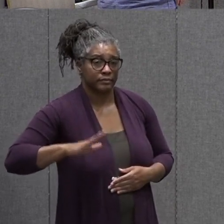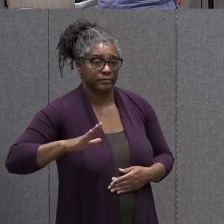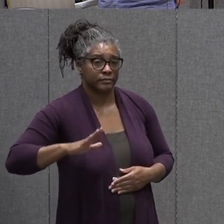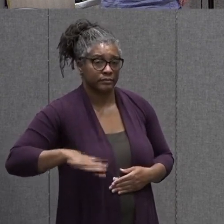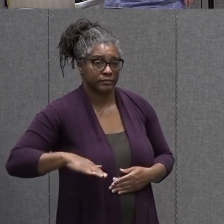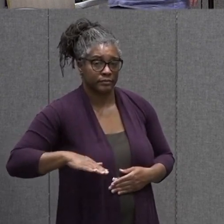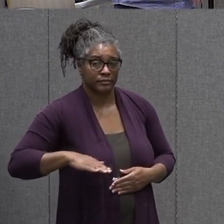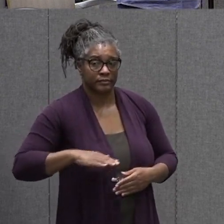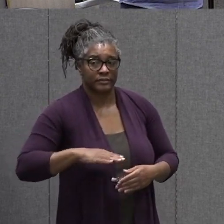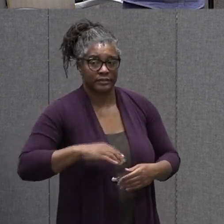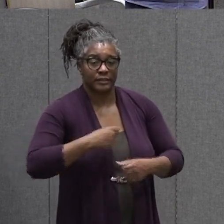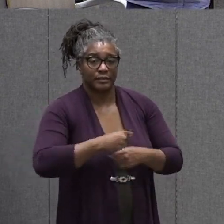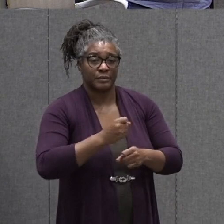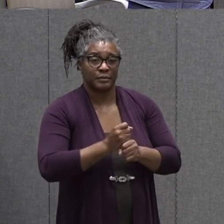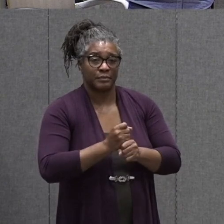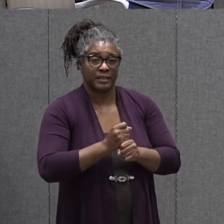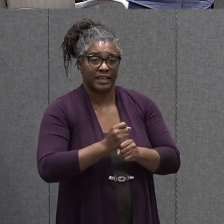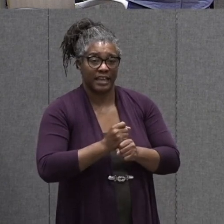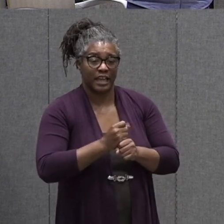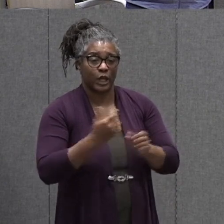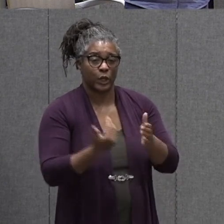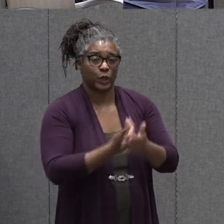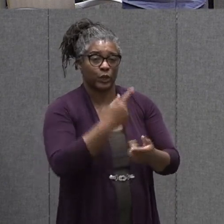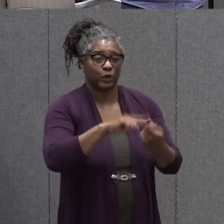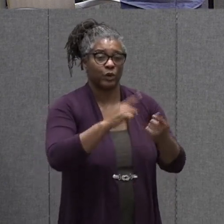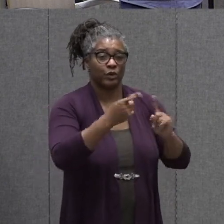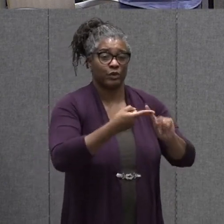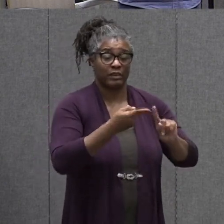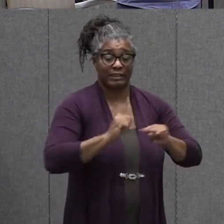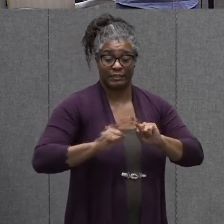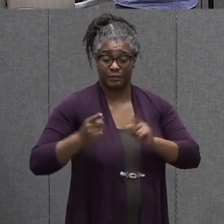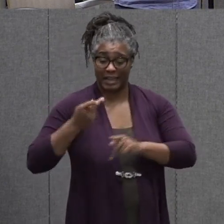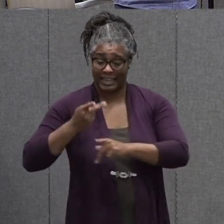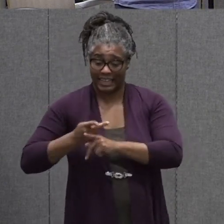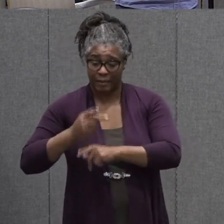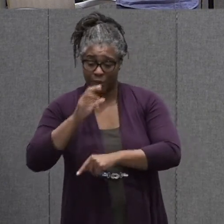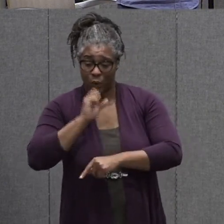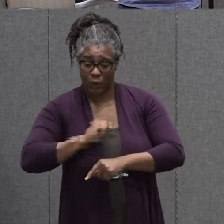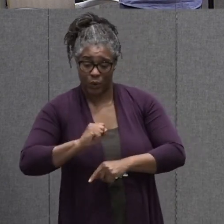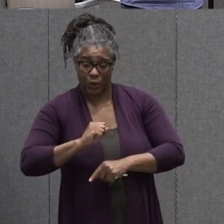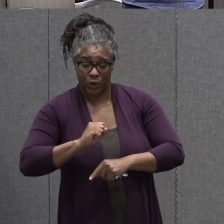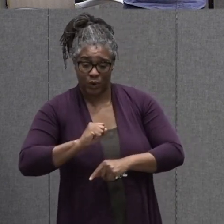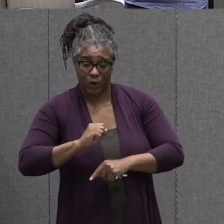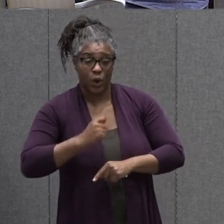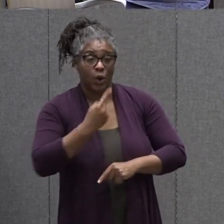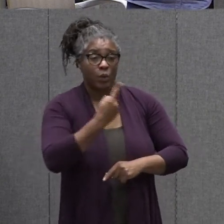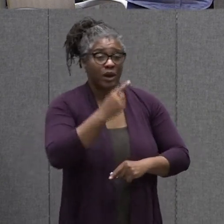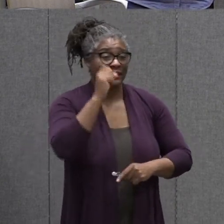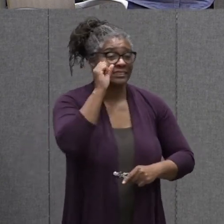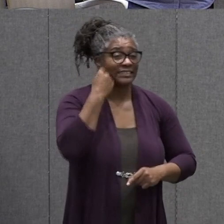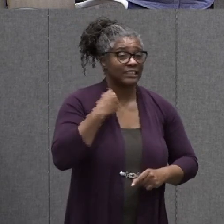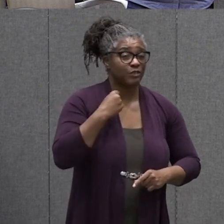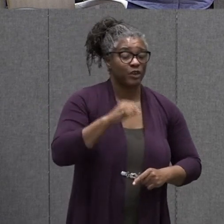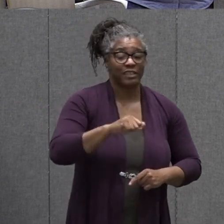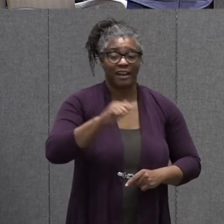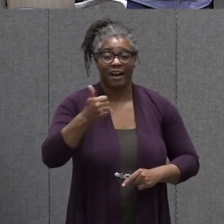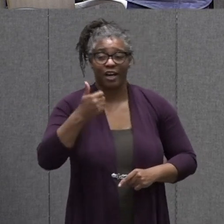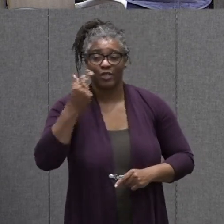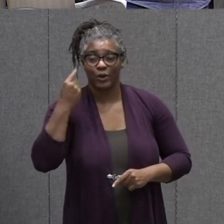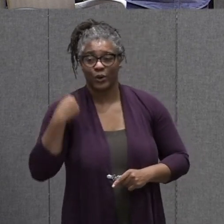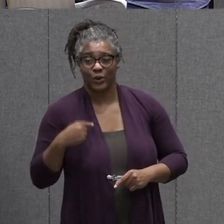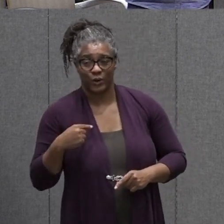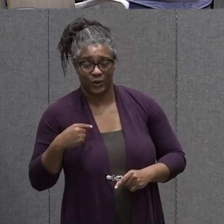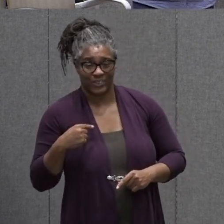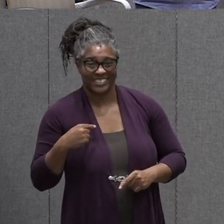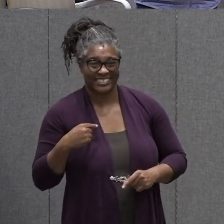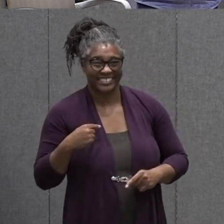Make new friends, but keep the old. One is silver and the other gold.